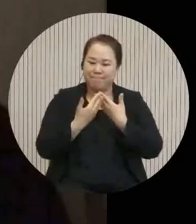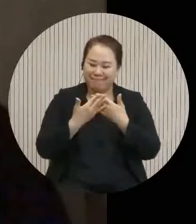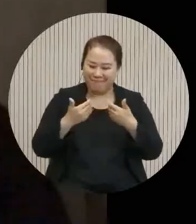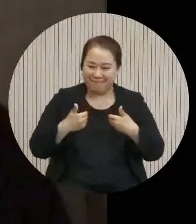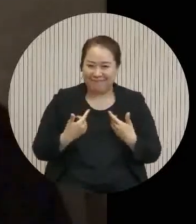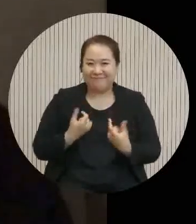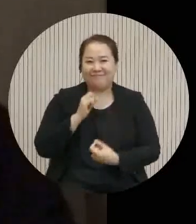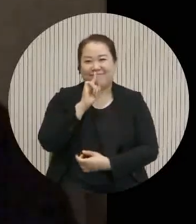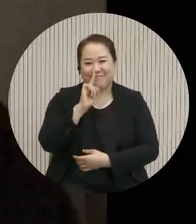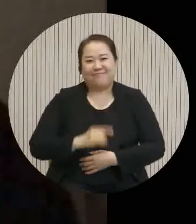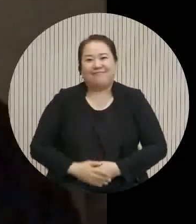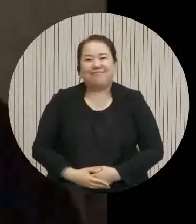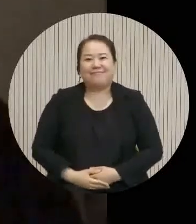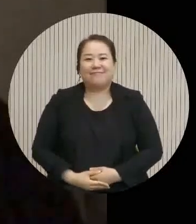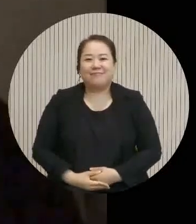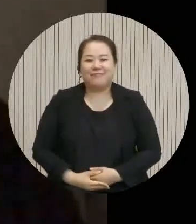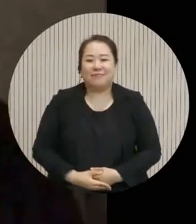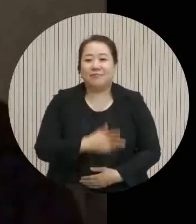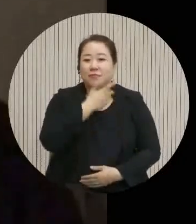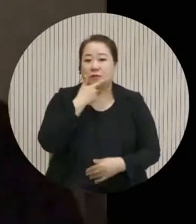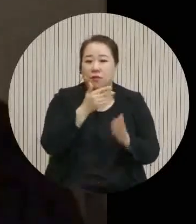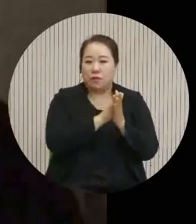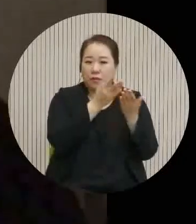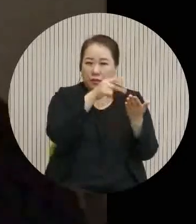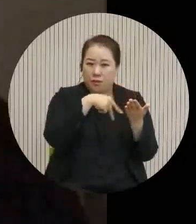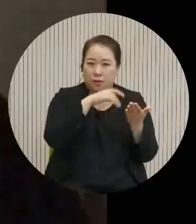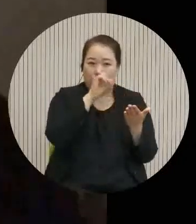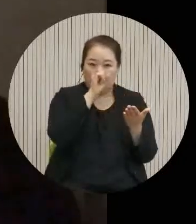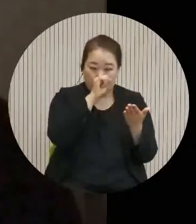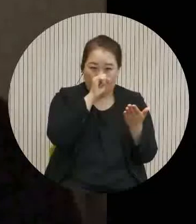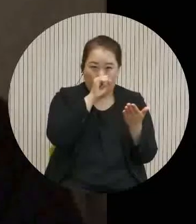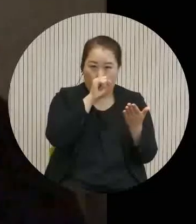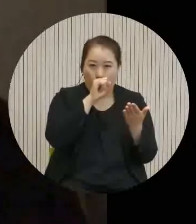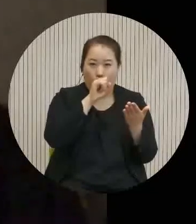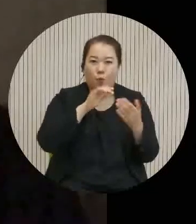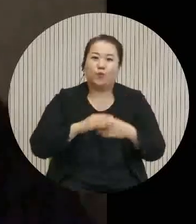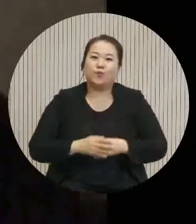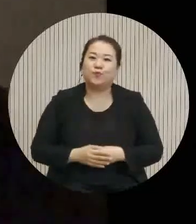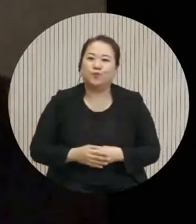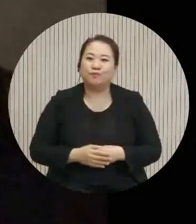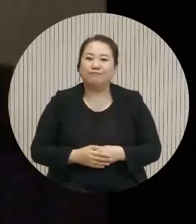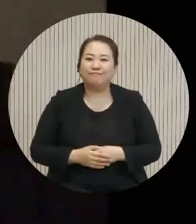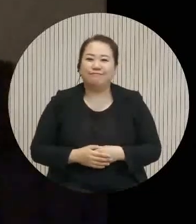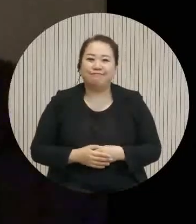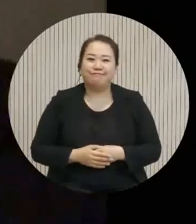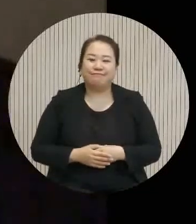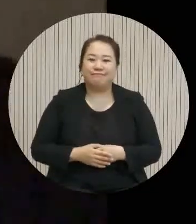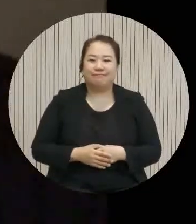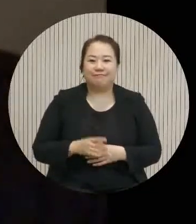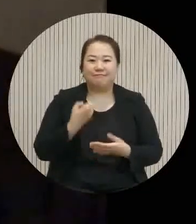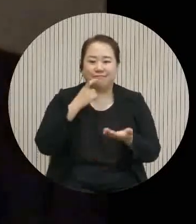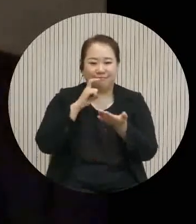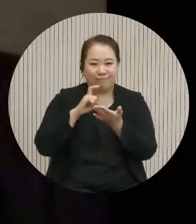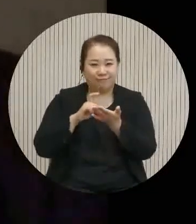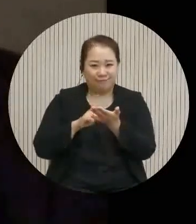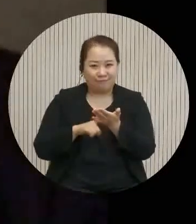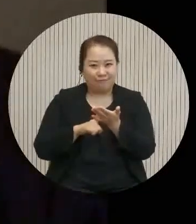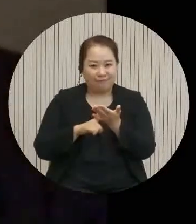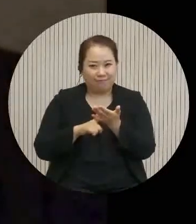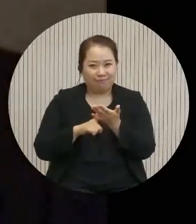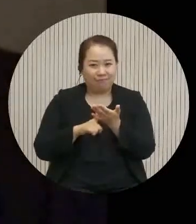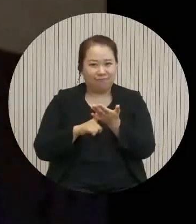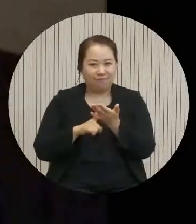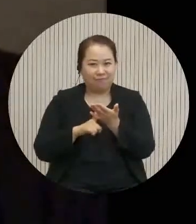for English. Follow Benico Mason's idea. Get lots of easy,